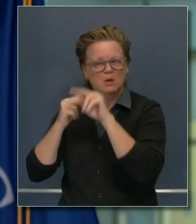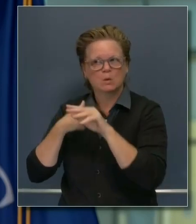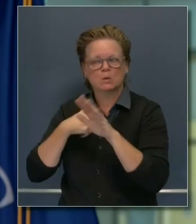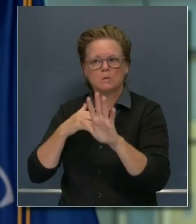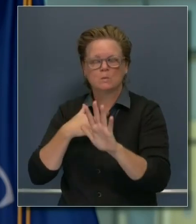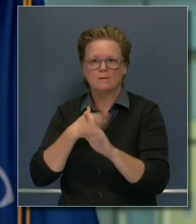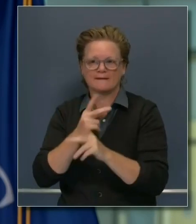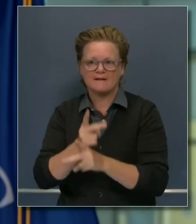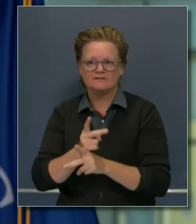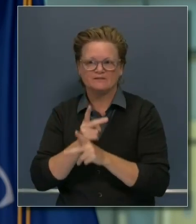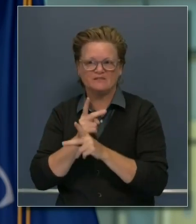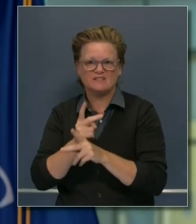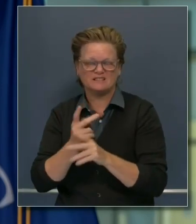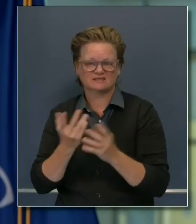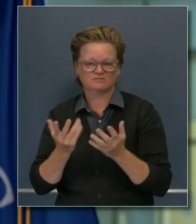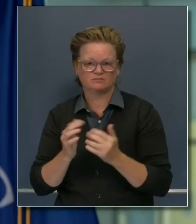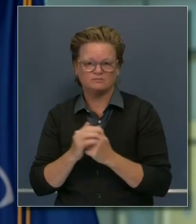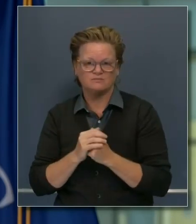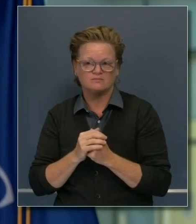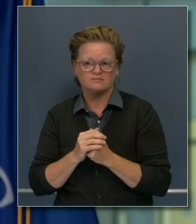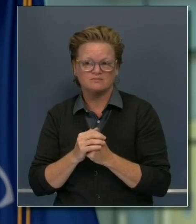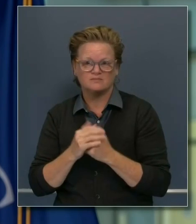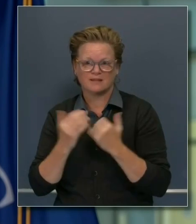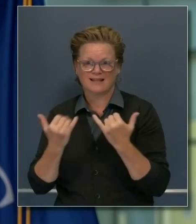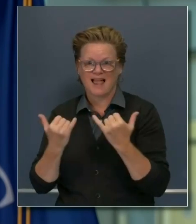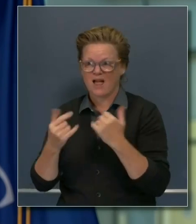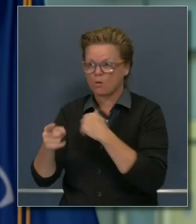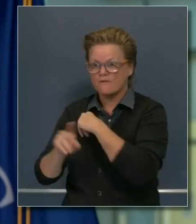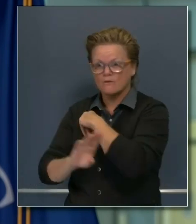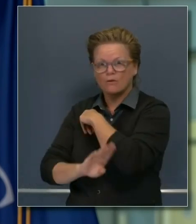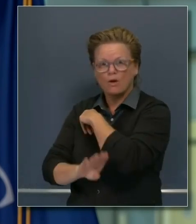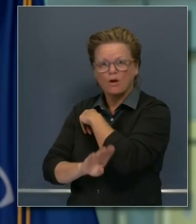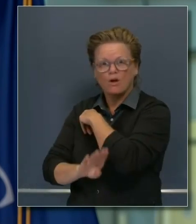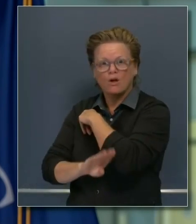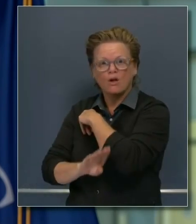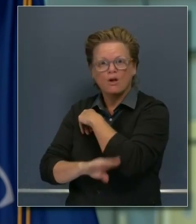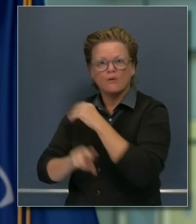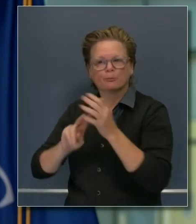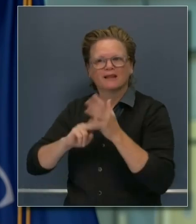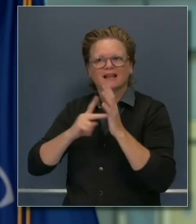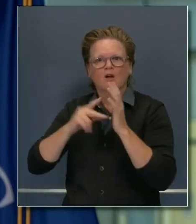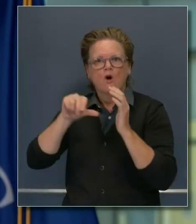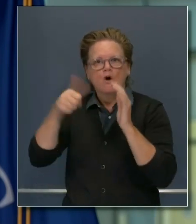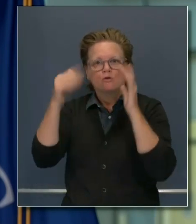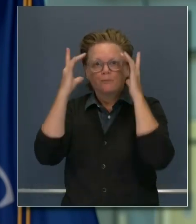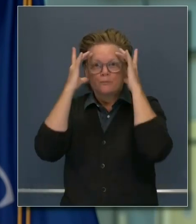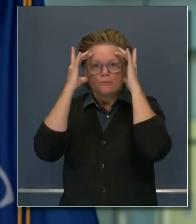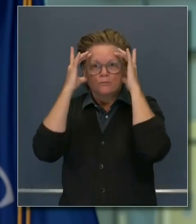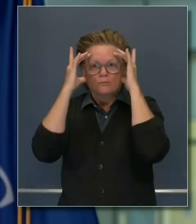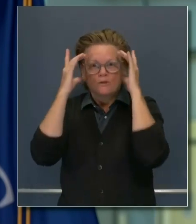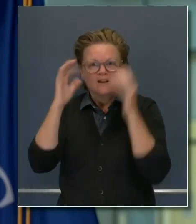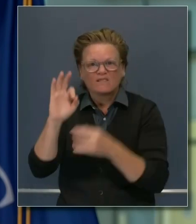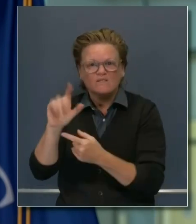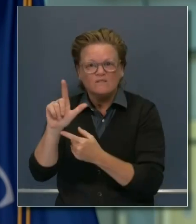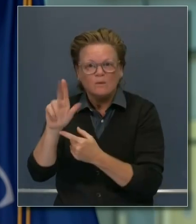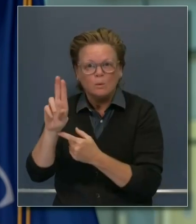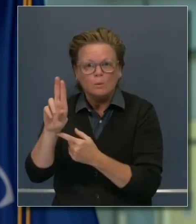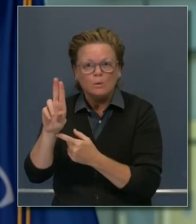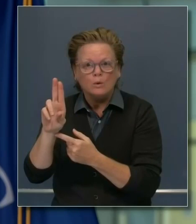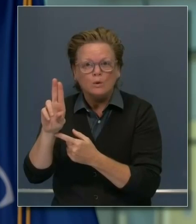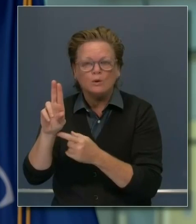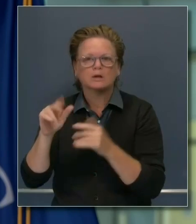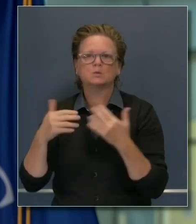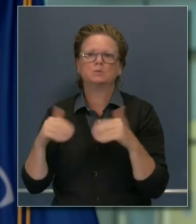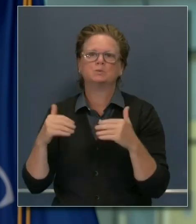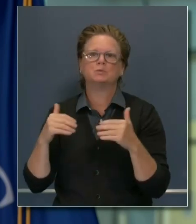closer into the fall and into the peak of flu season. And so it's a point of